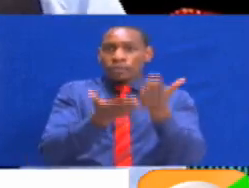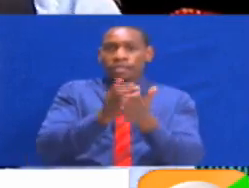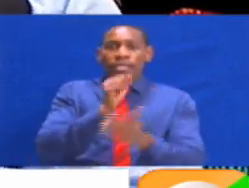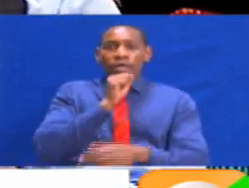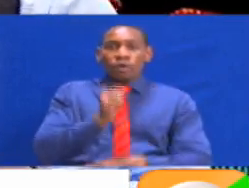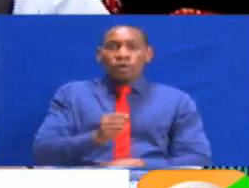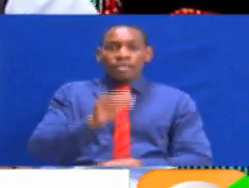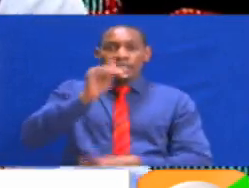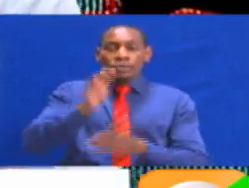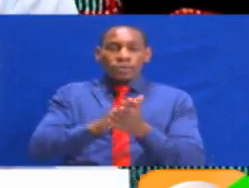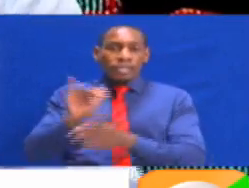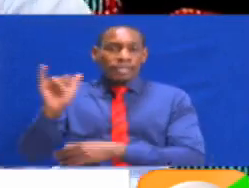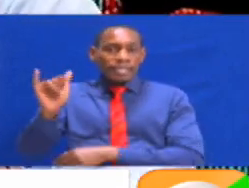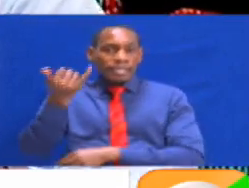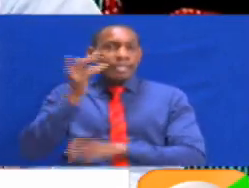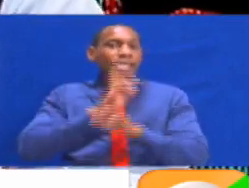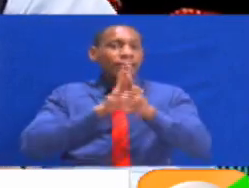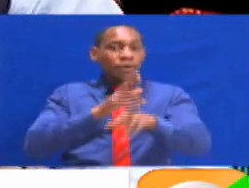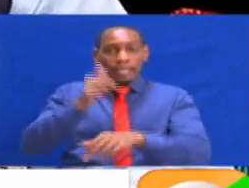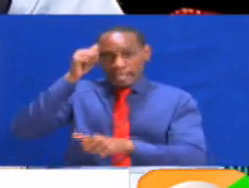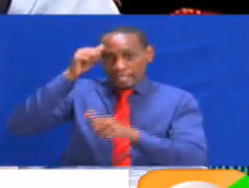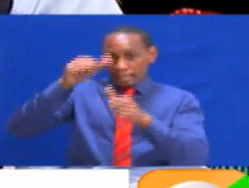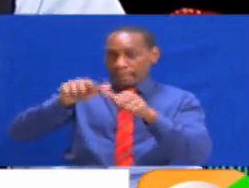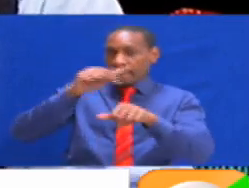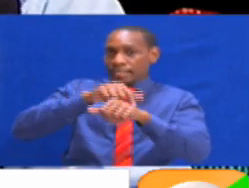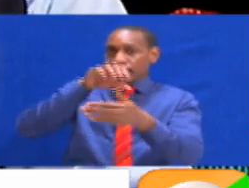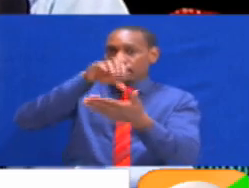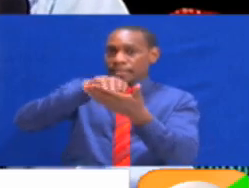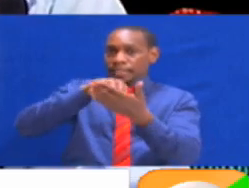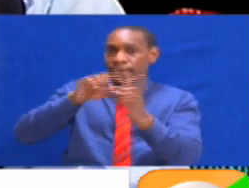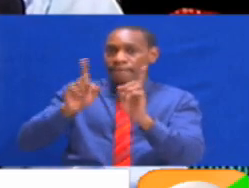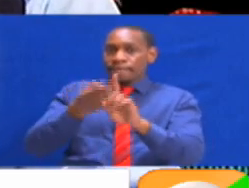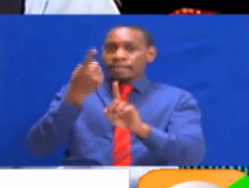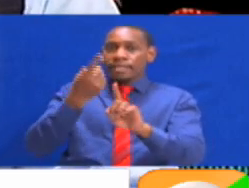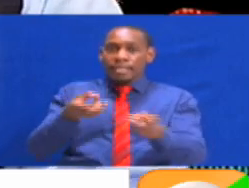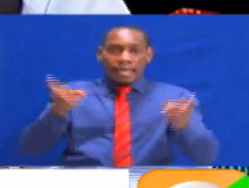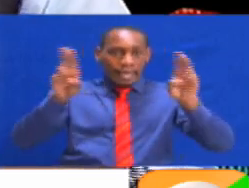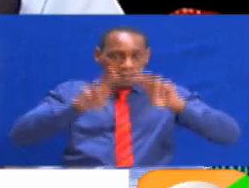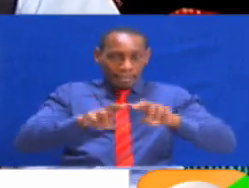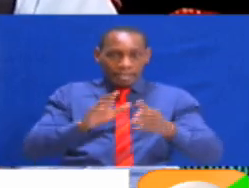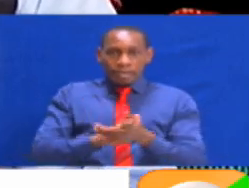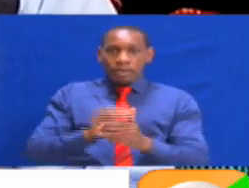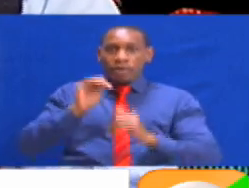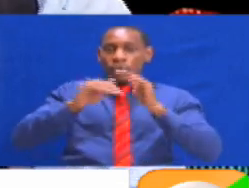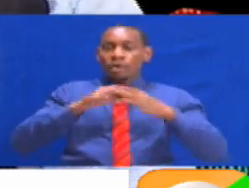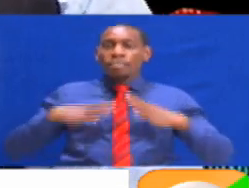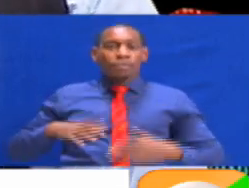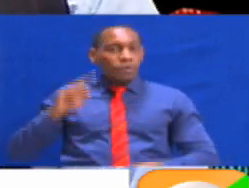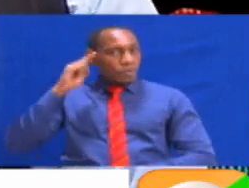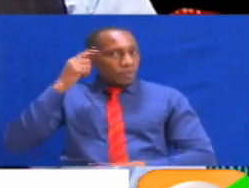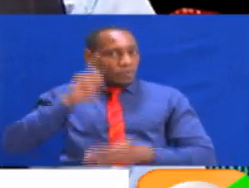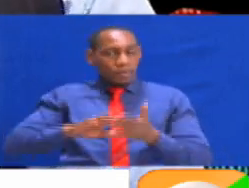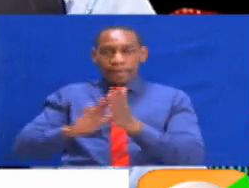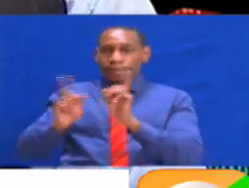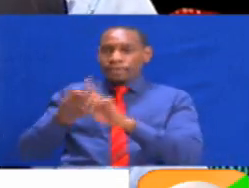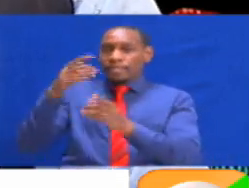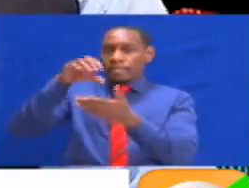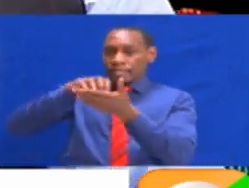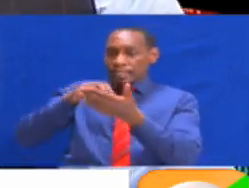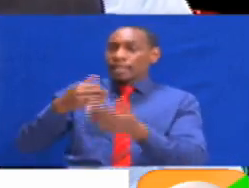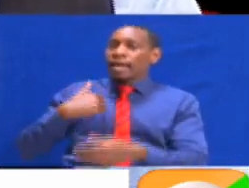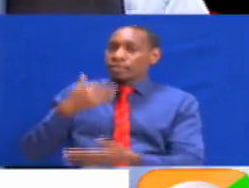out. Because remember, when the cases first started occurring, everybody thought, oh, first case is in Rongai,